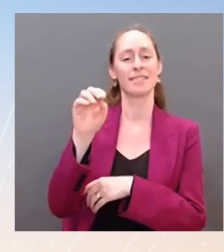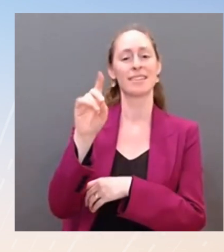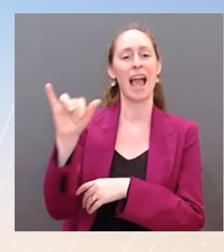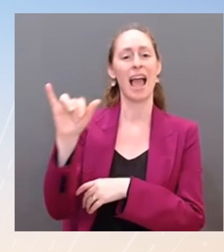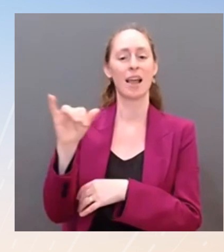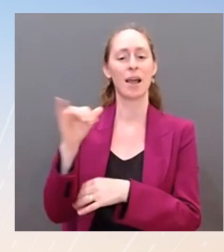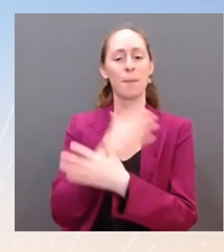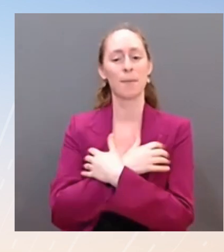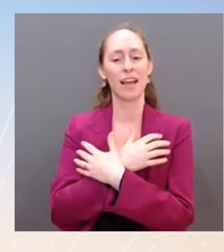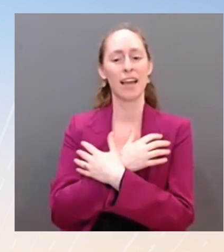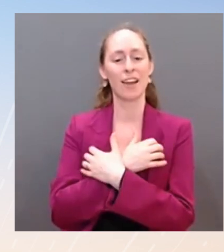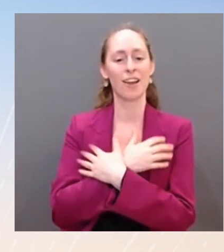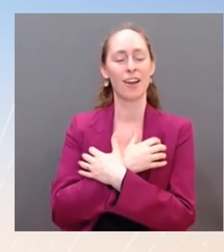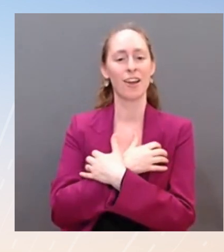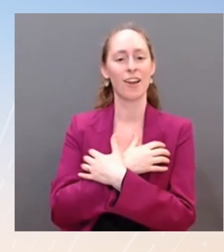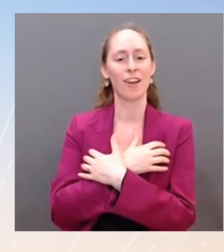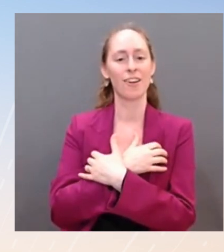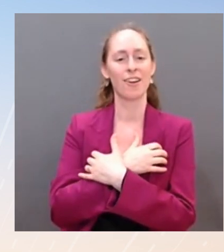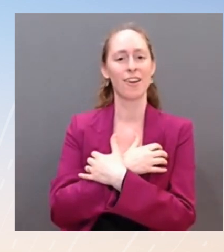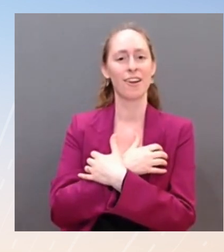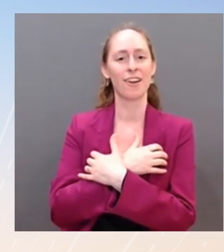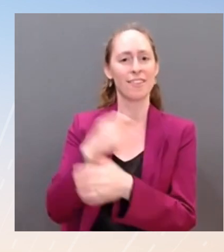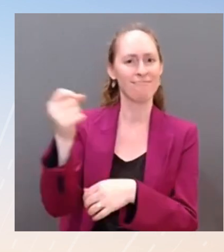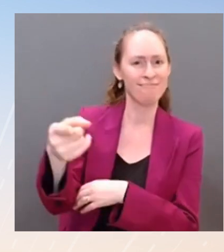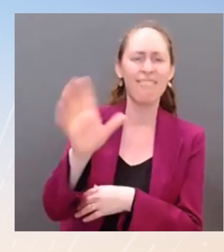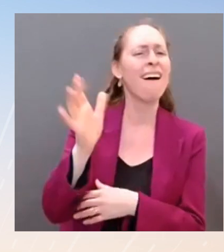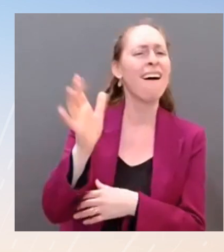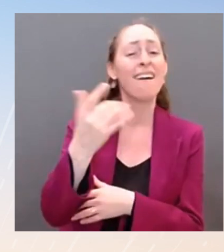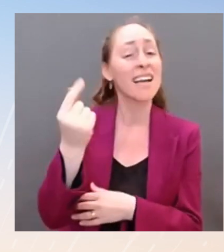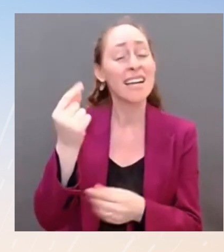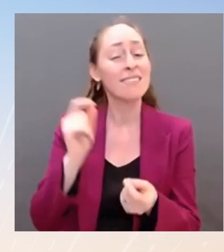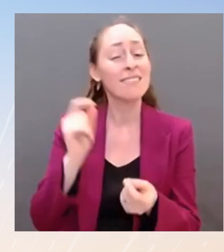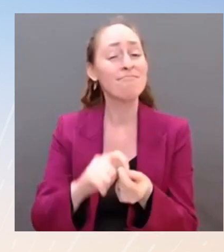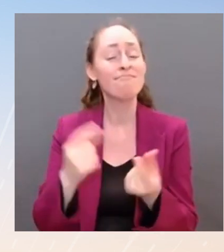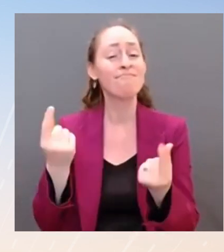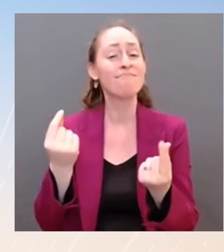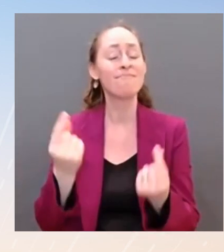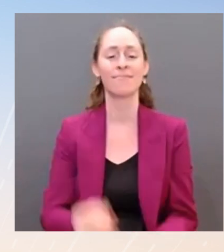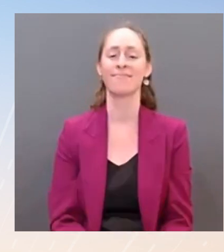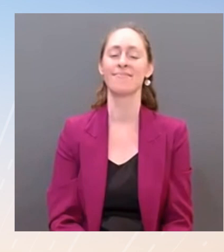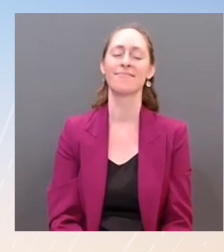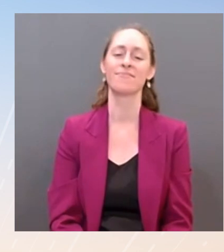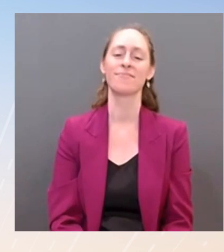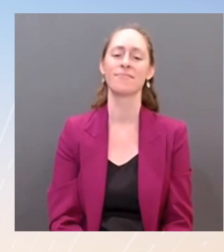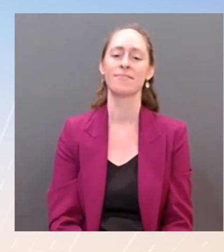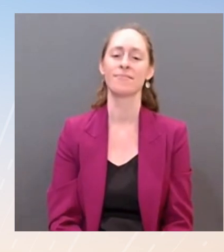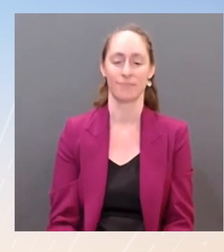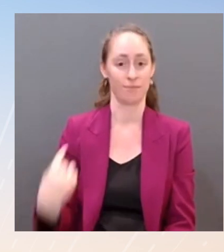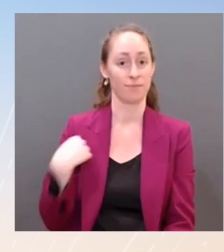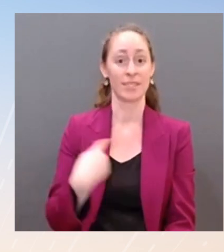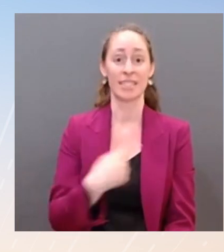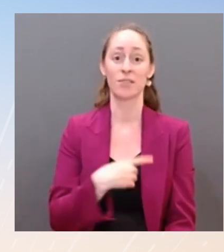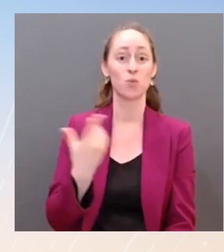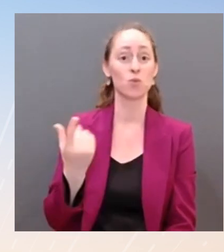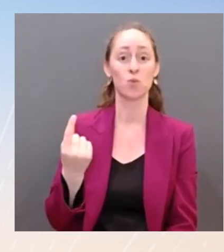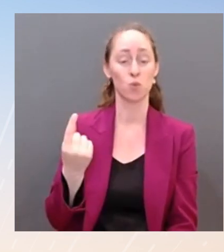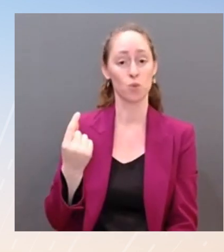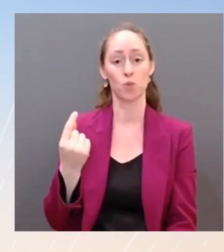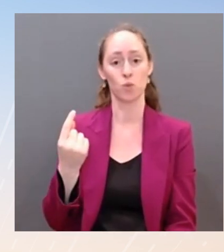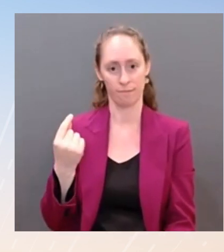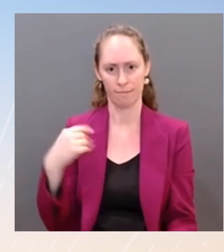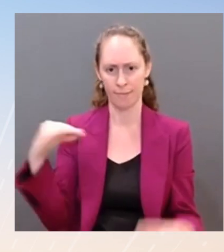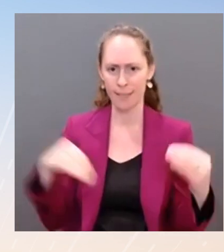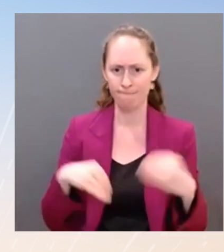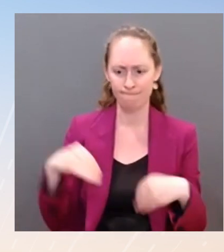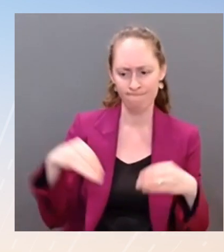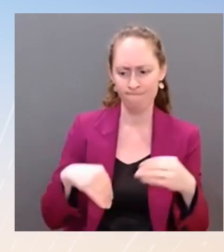a lot of stuffed animals. We donated them to our local domestic violence shelter and police department to give to kids in need. I